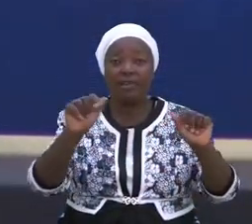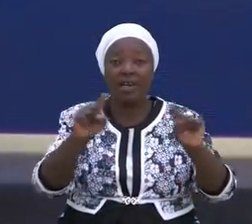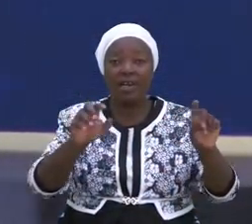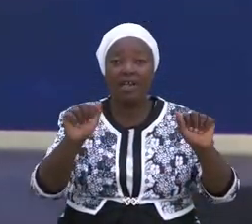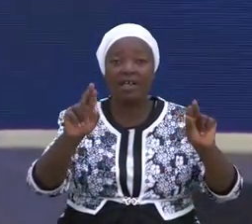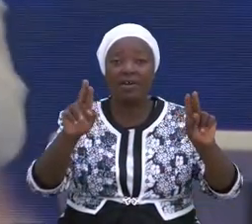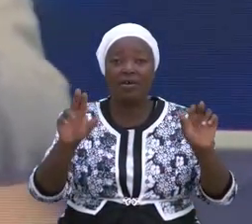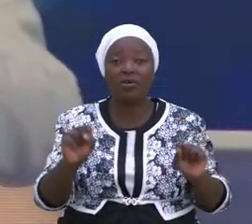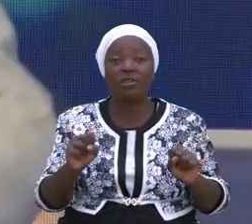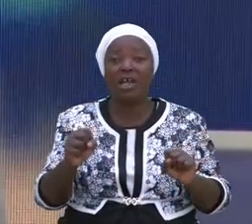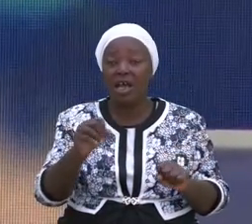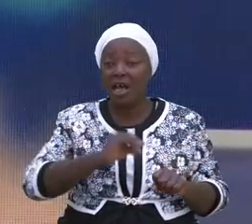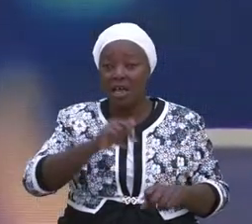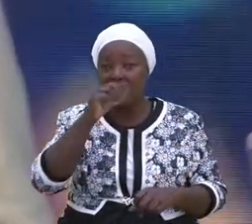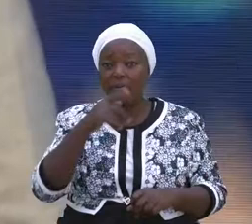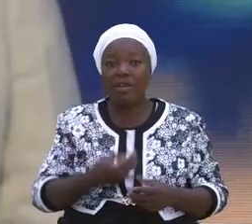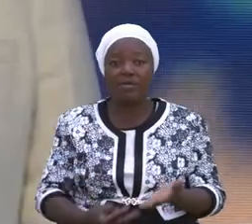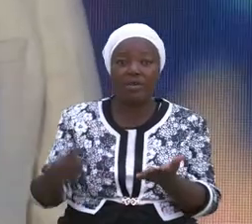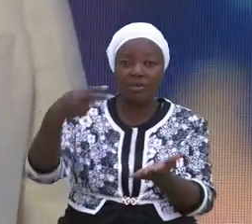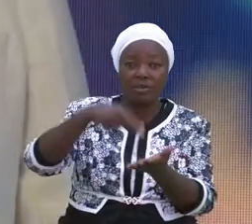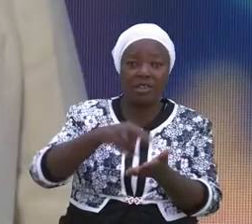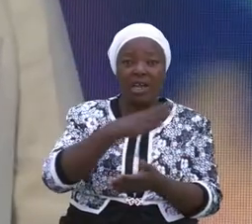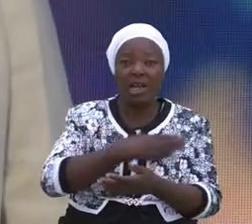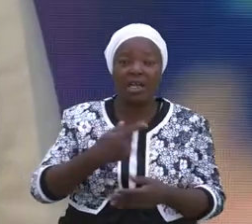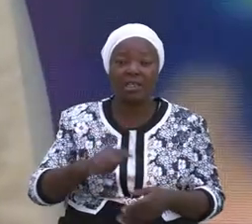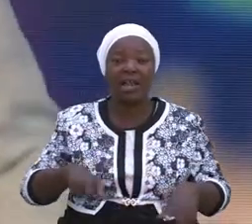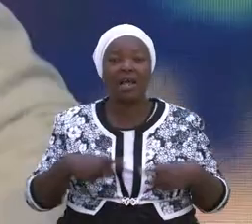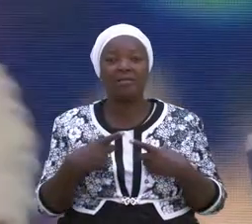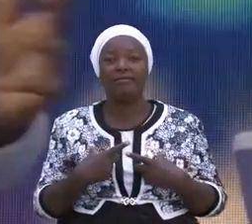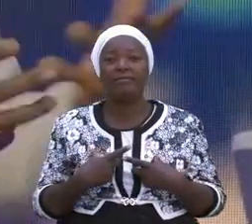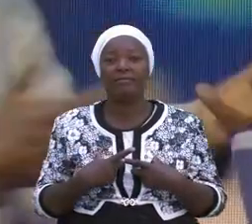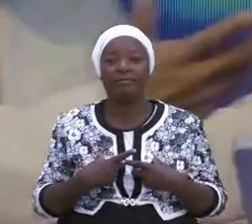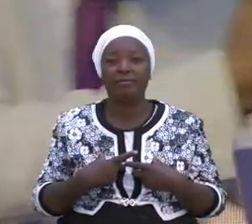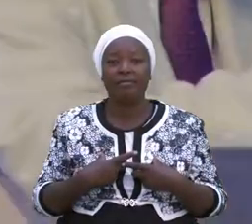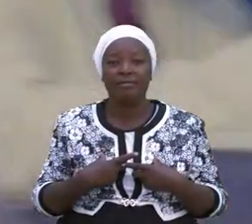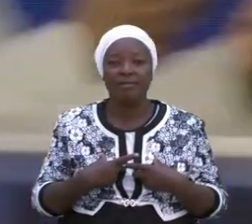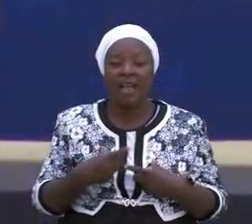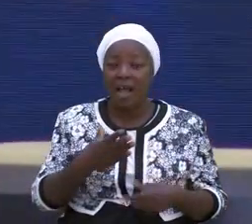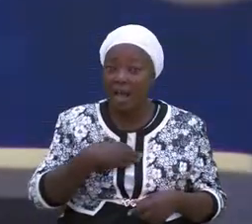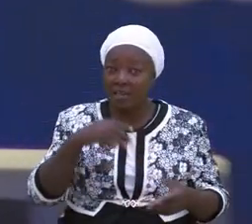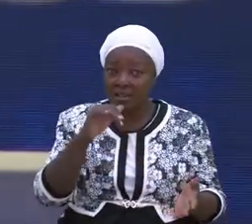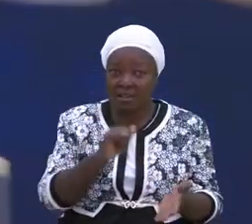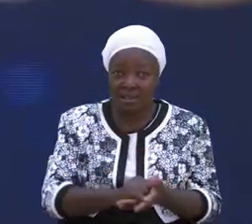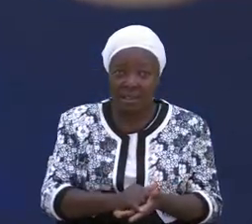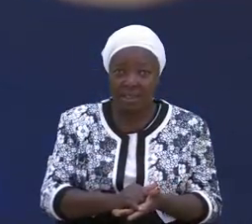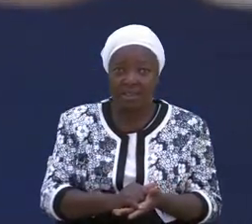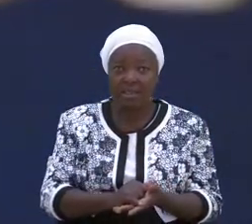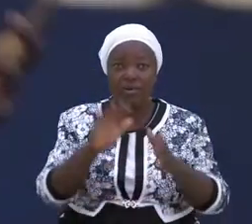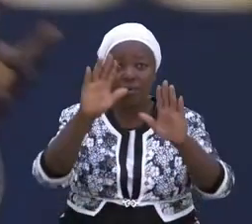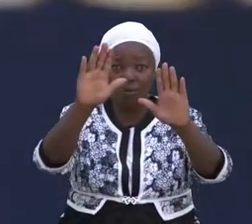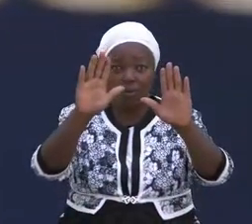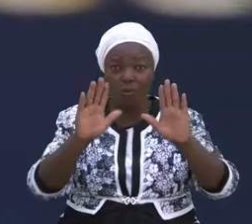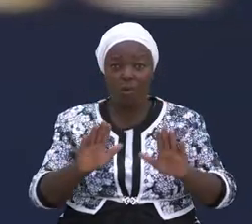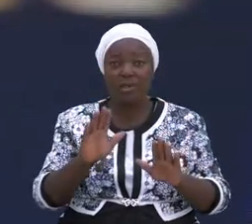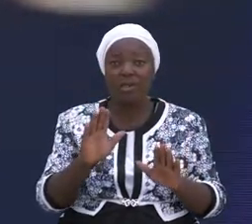the resurrection and the life. And that wonder